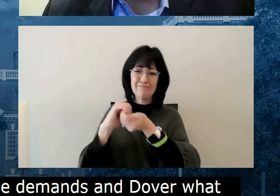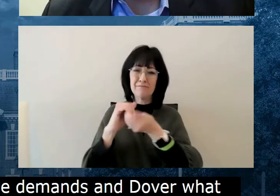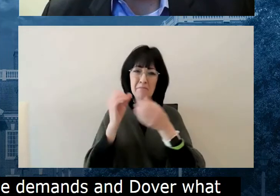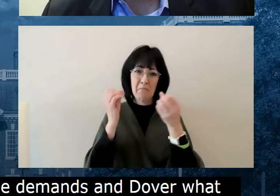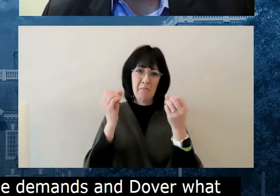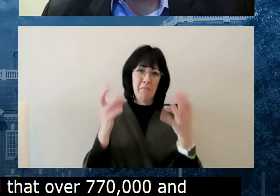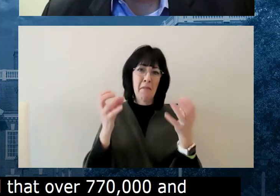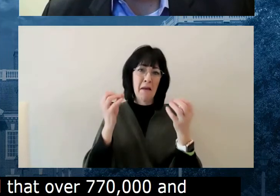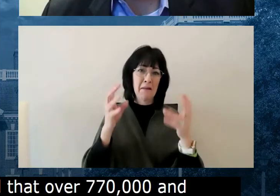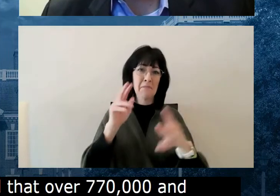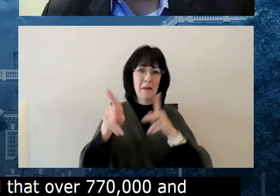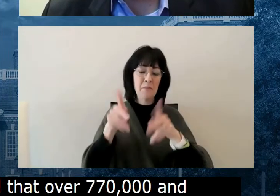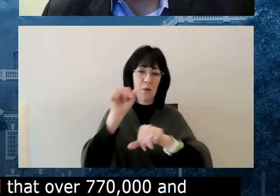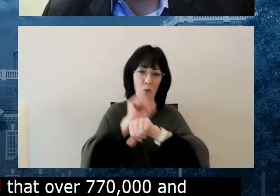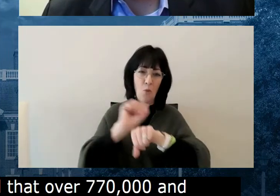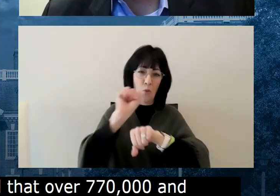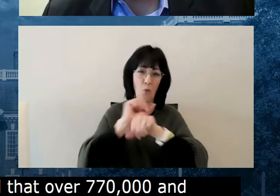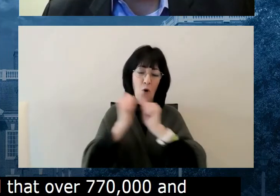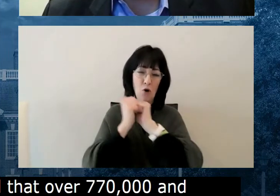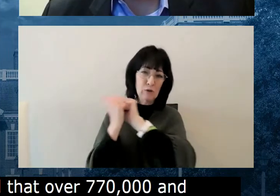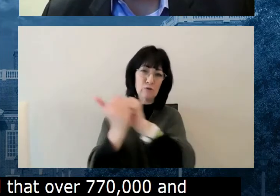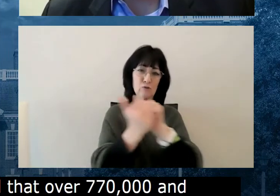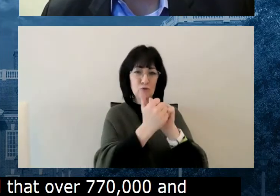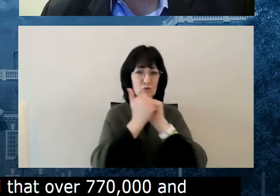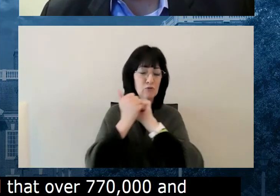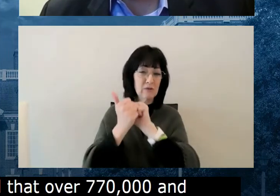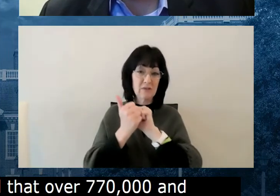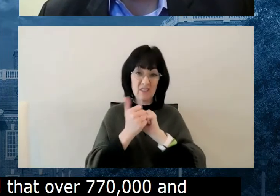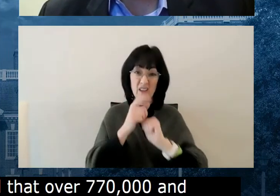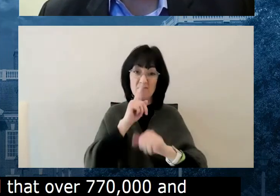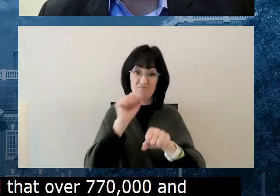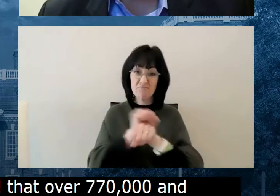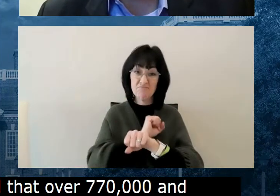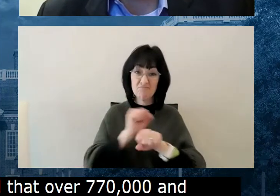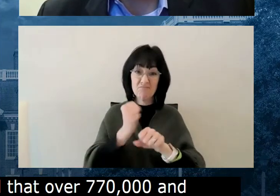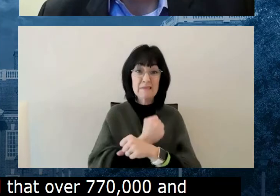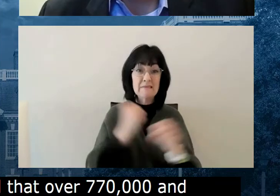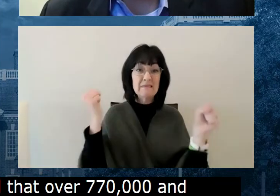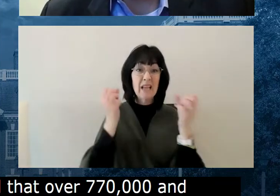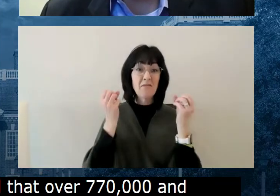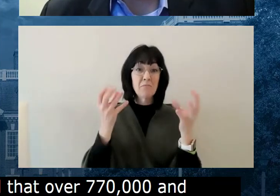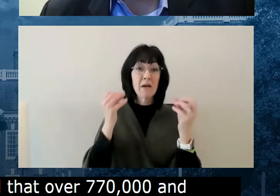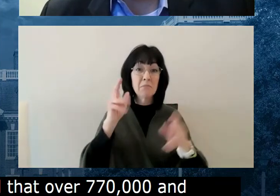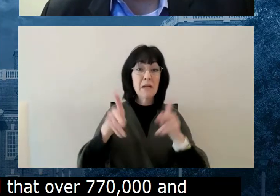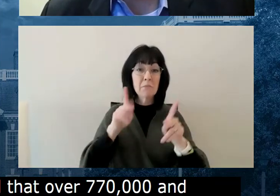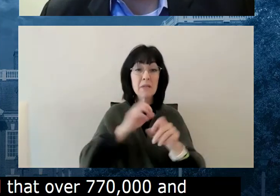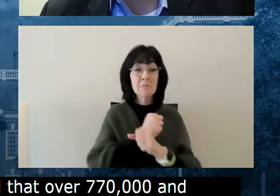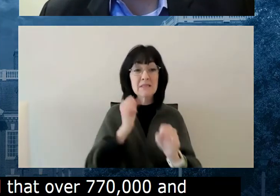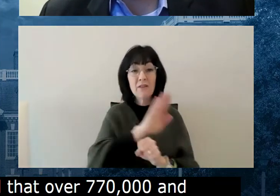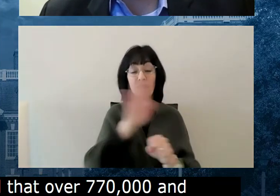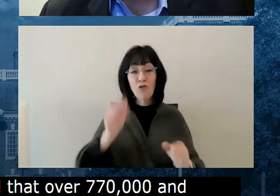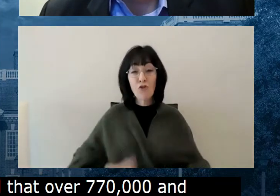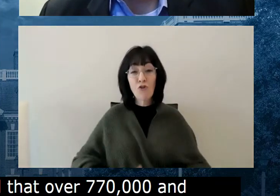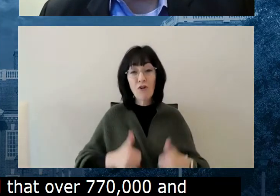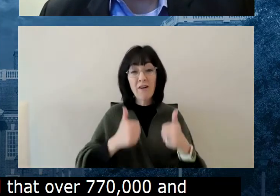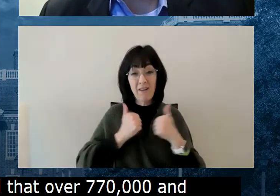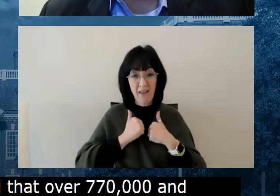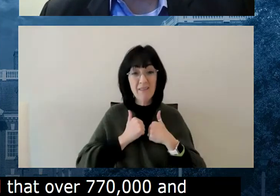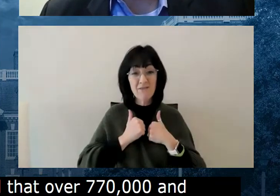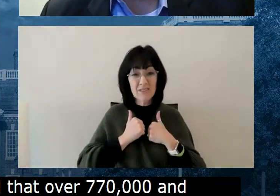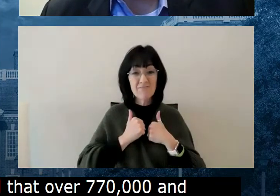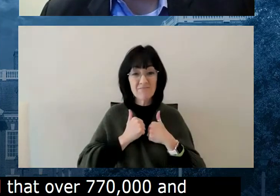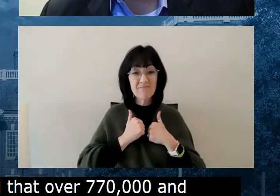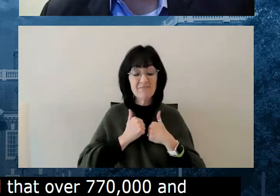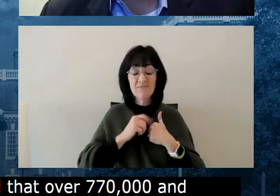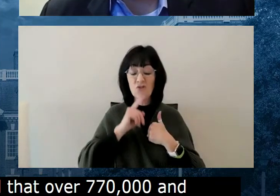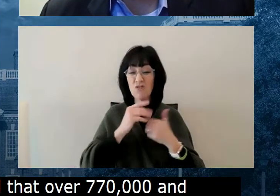do to really help save individuals' lives and get us back to normal, which we've seen taking another step in the right direction today. So really, thank you to